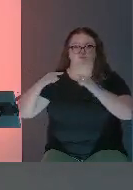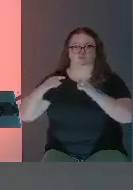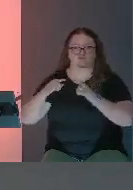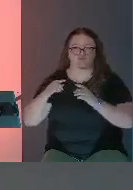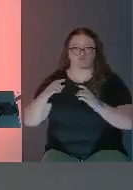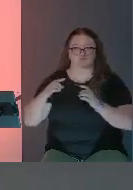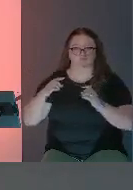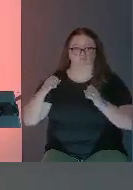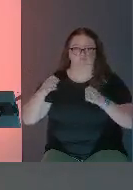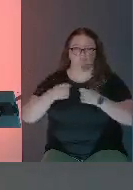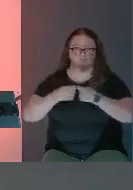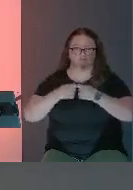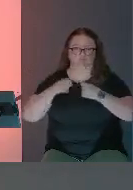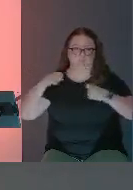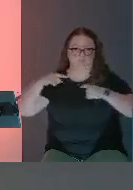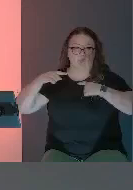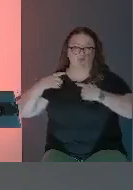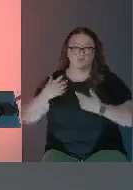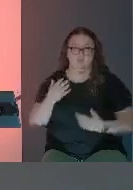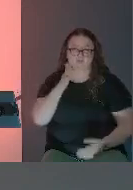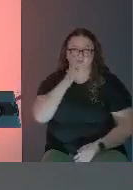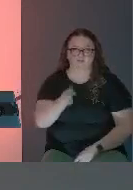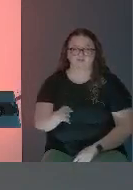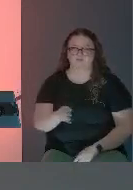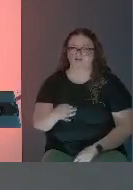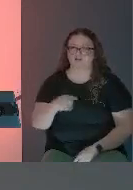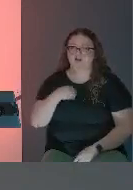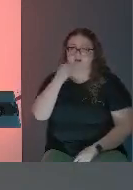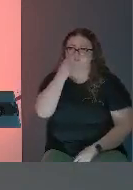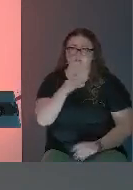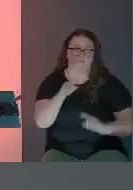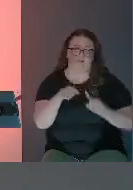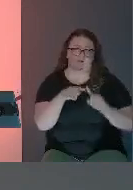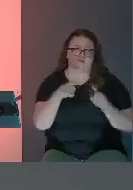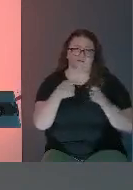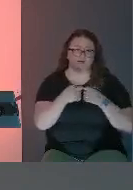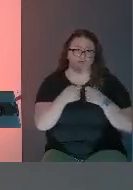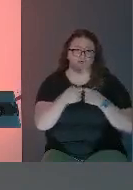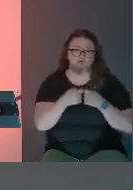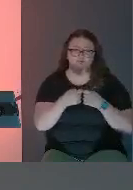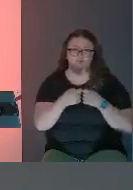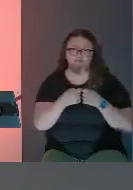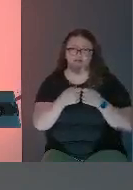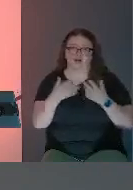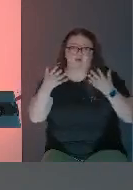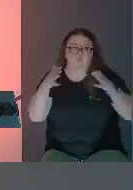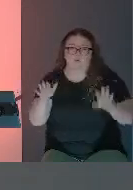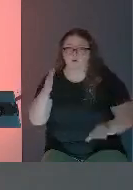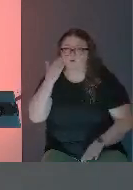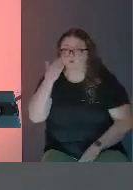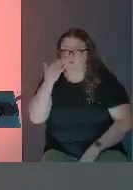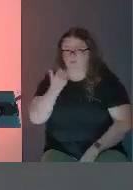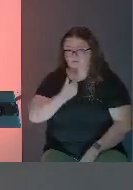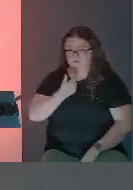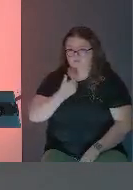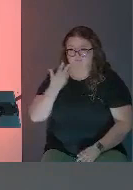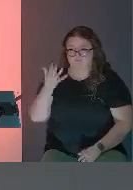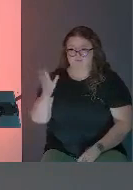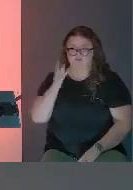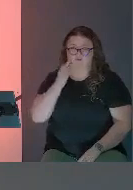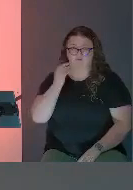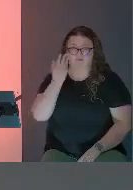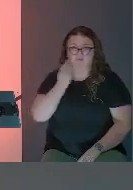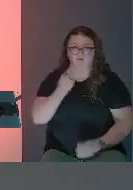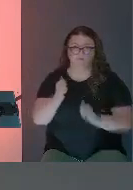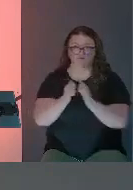I don't know anything about electricity. I don't care to know. I've had my share of experiences with